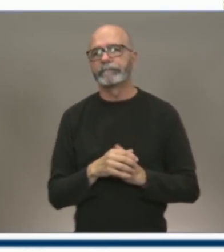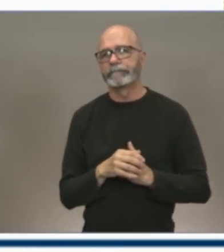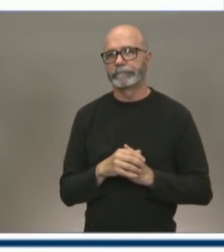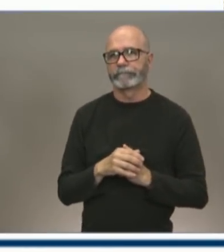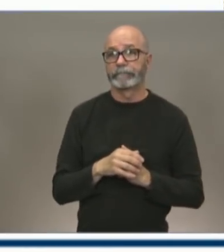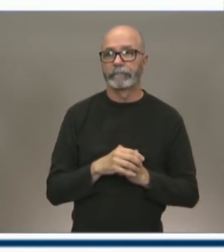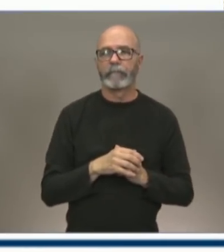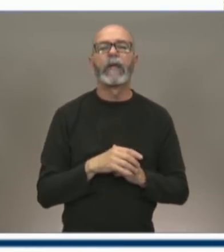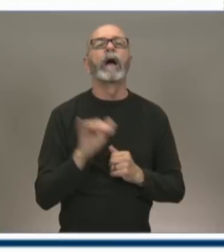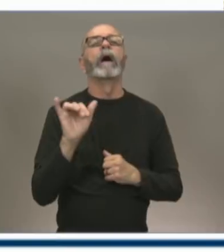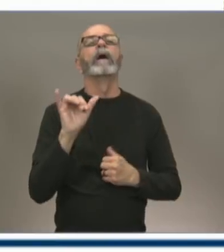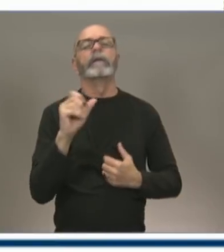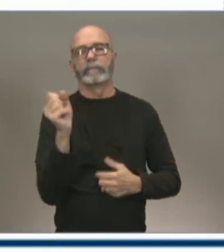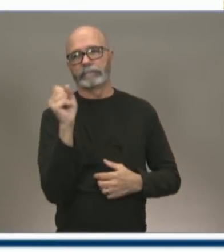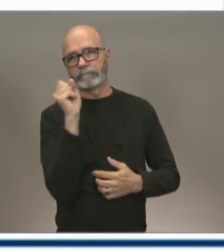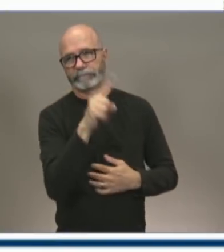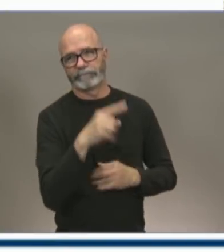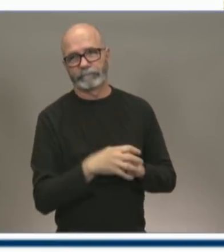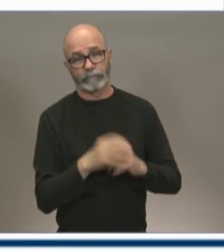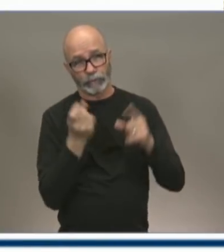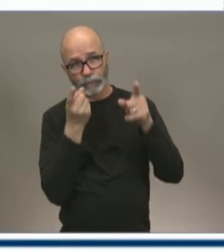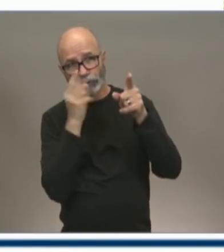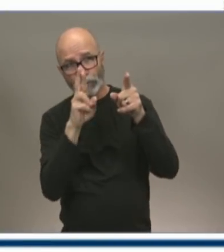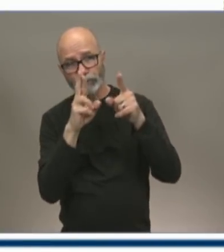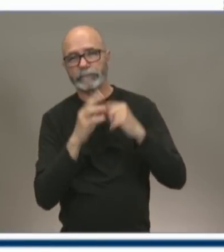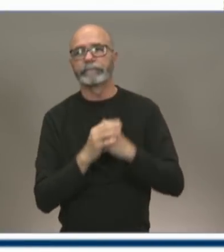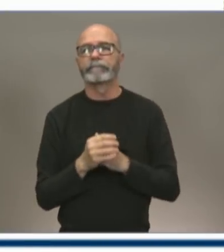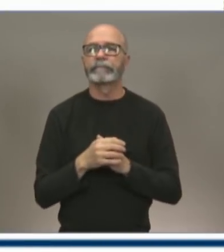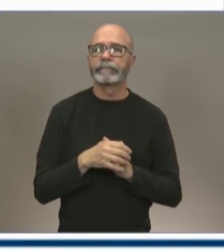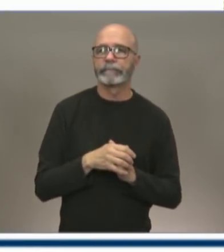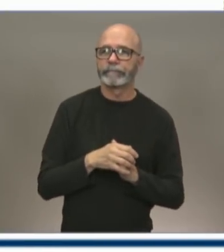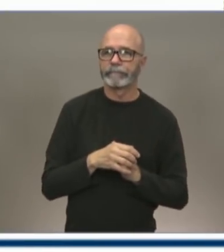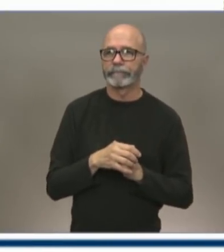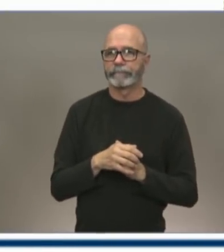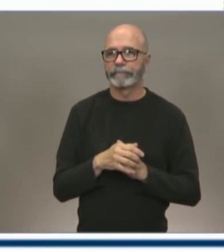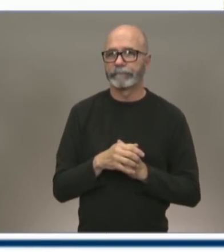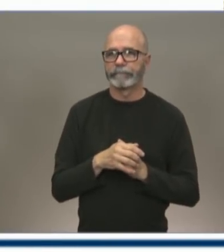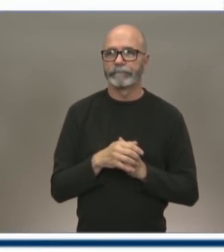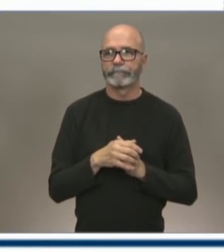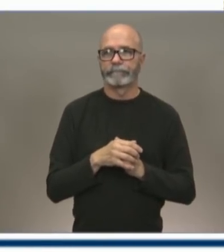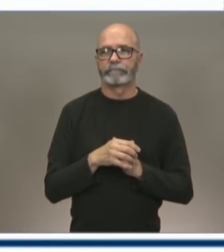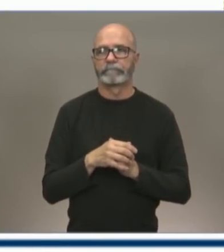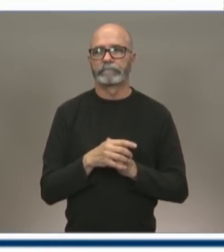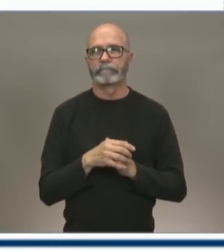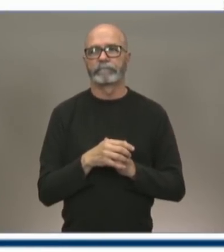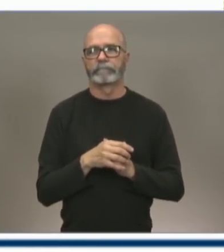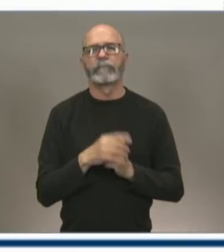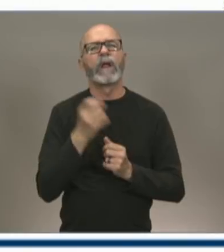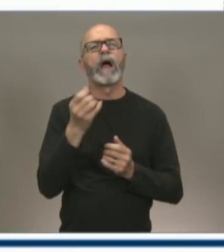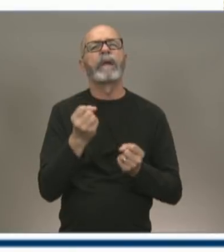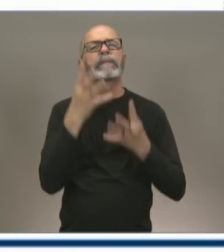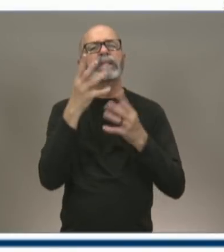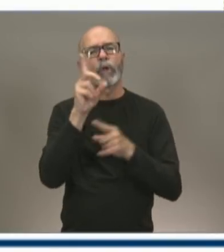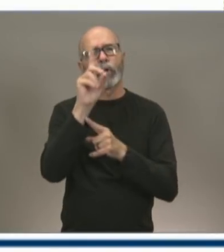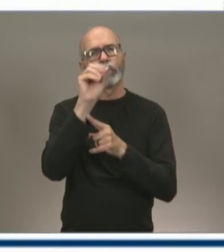Okay, and this one's for Dr. Strang. It's for a national colleague on doses of vaccine. Has the province given